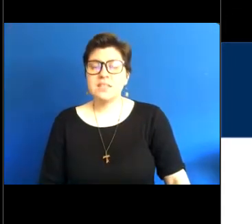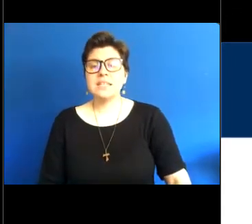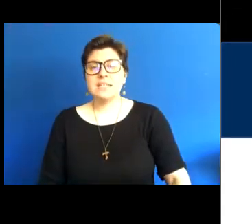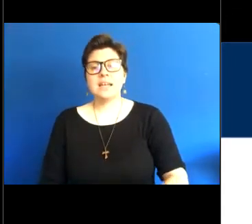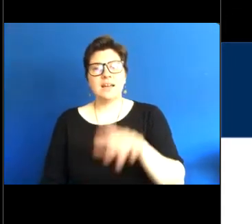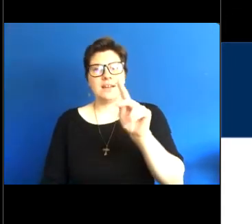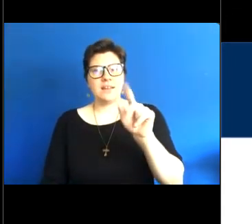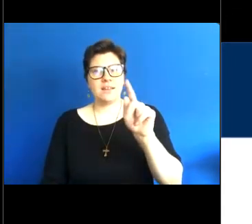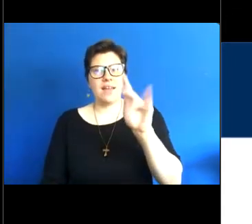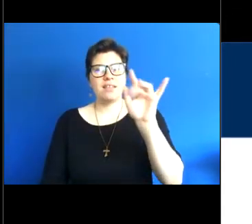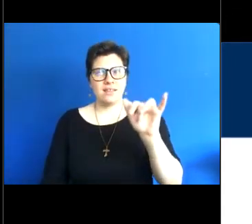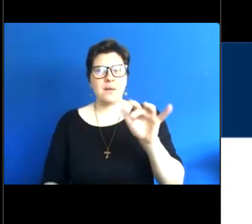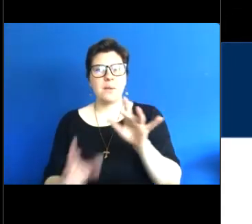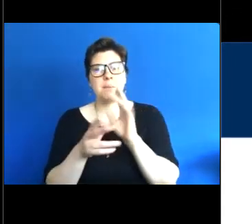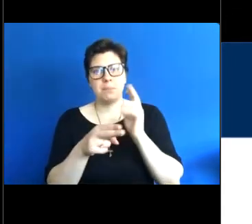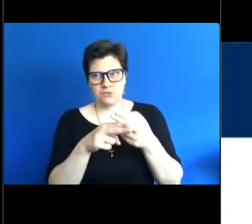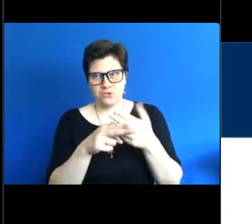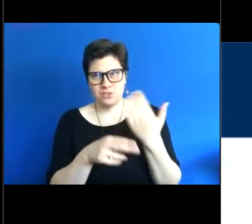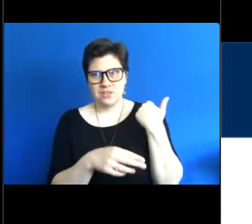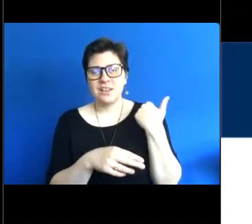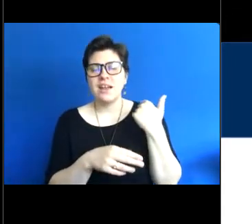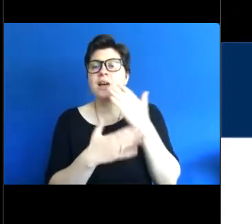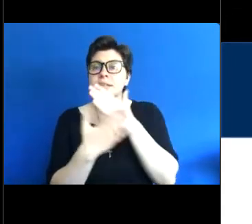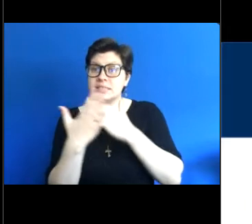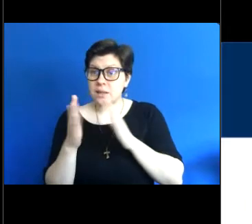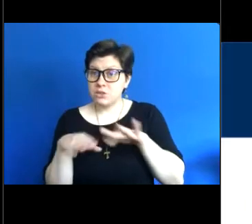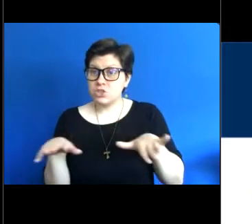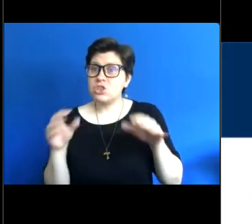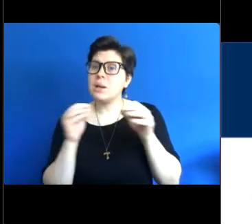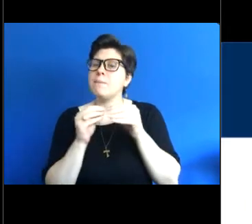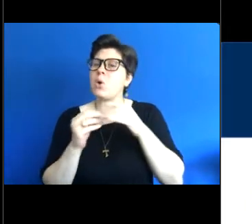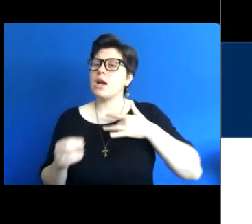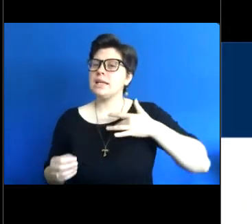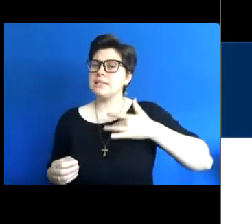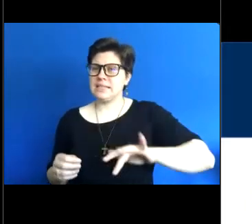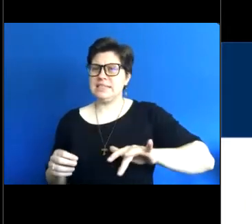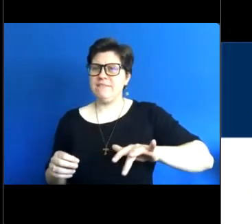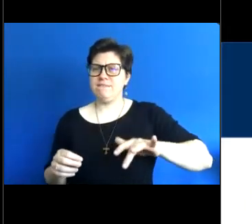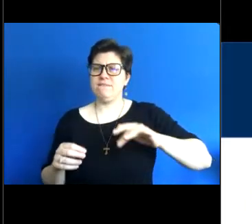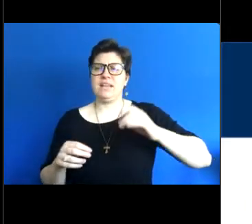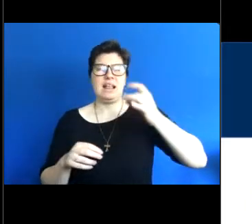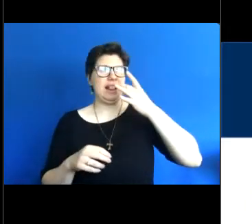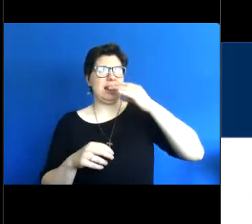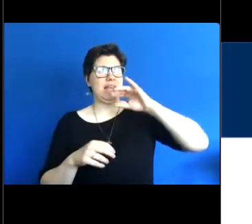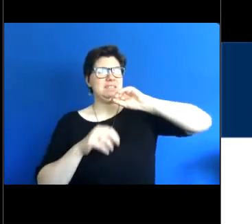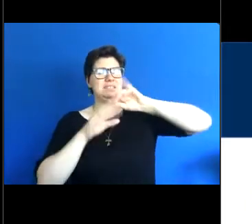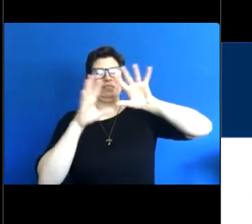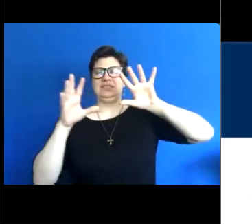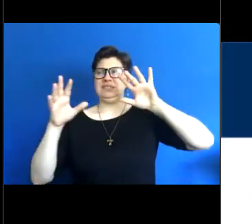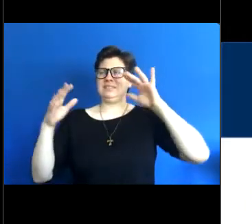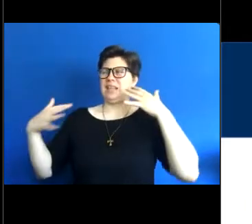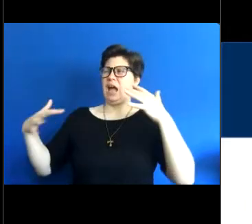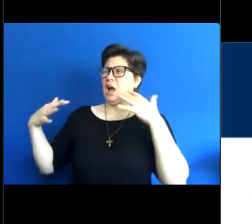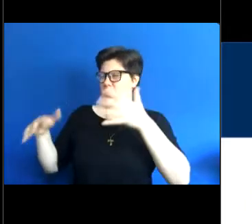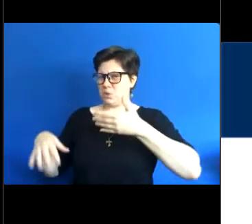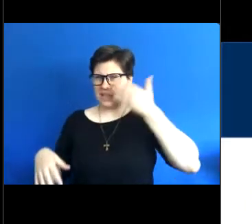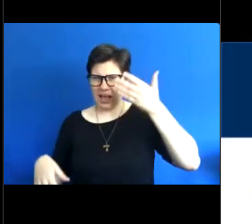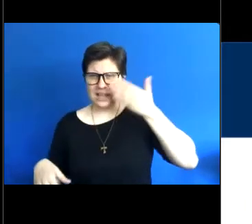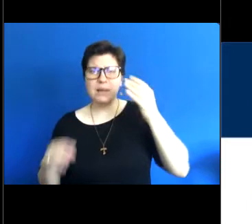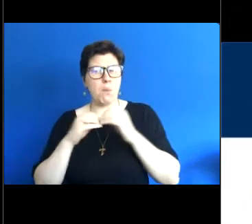that some children we know are more sensitive to lights, sounds, and scents. Our Catholic faith